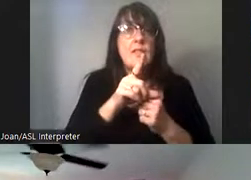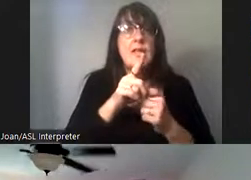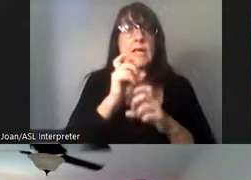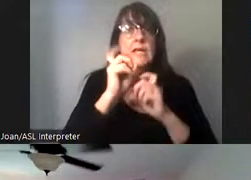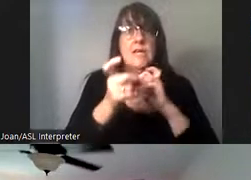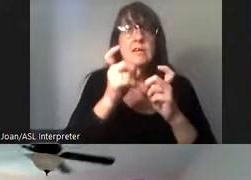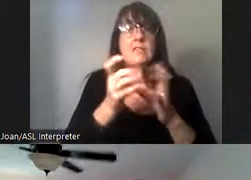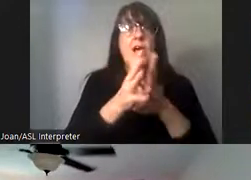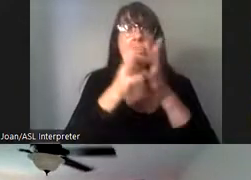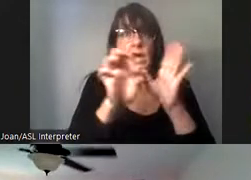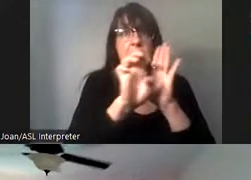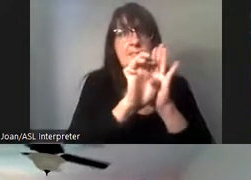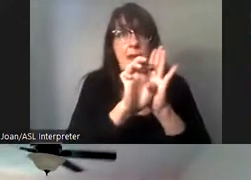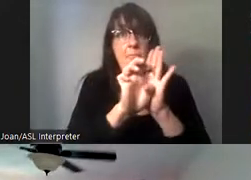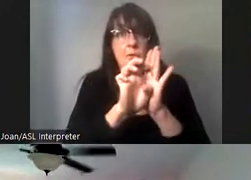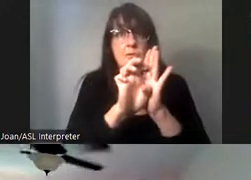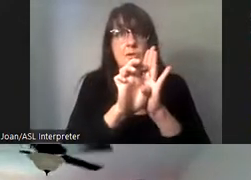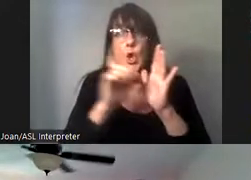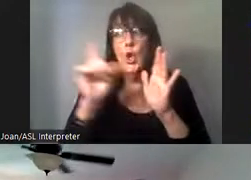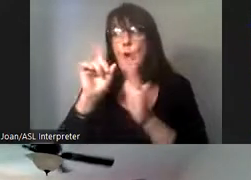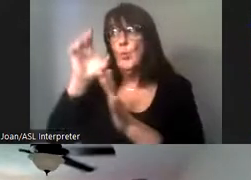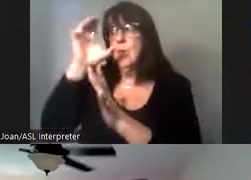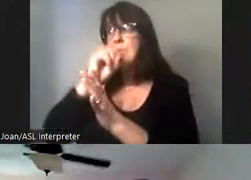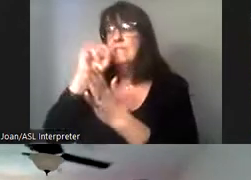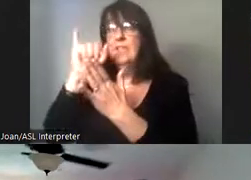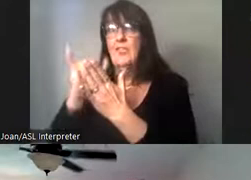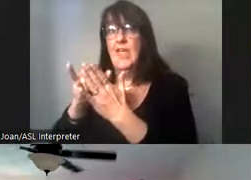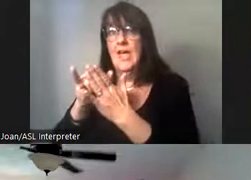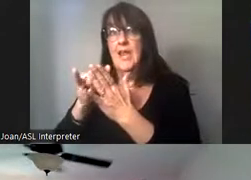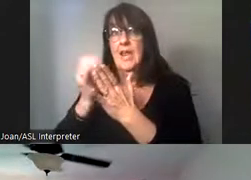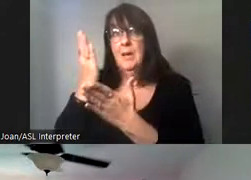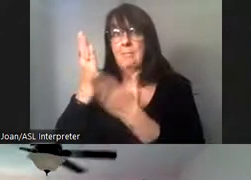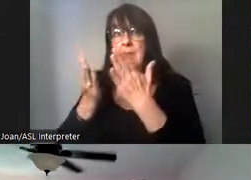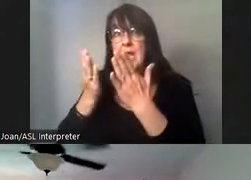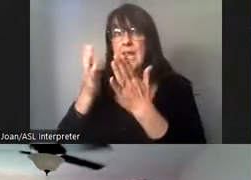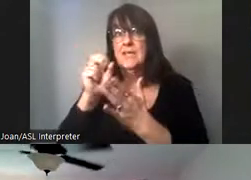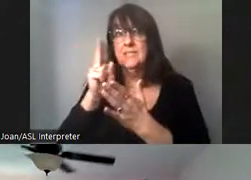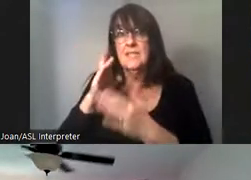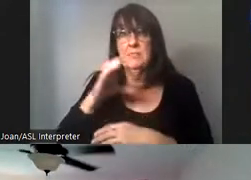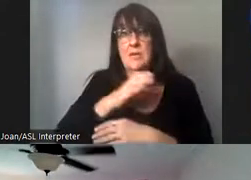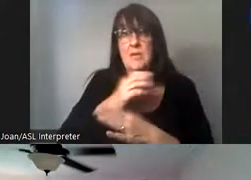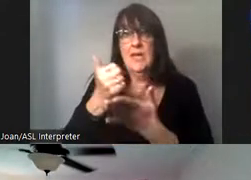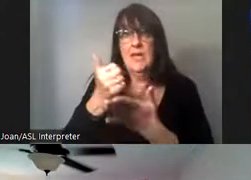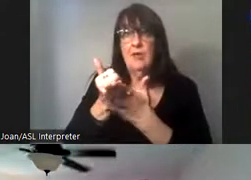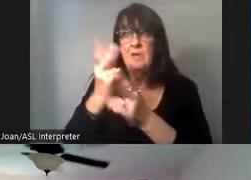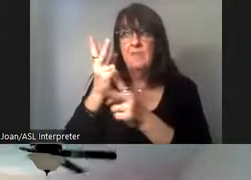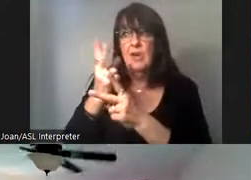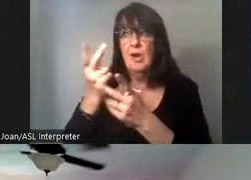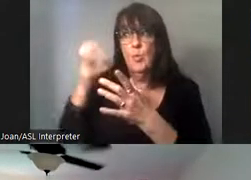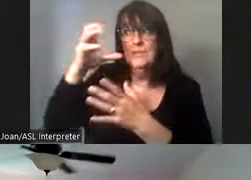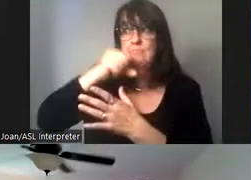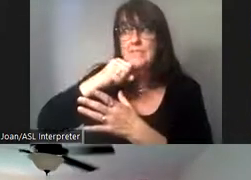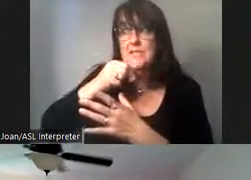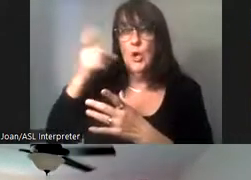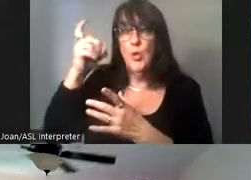a lot of those examples. And where we're missing that, one of the things you may want to do as a subcommittee is actually help us figure out what's missing and what